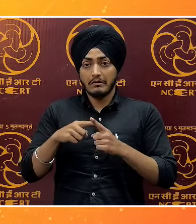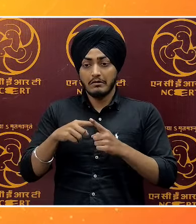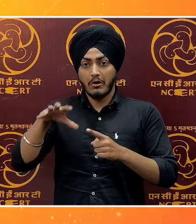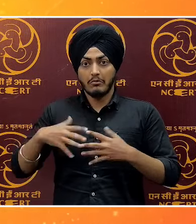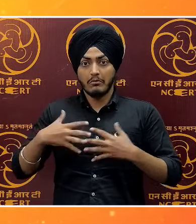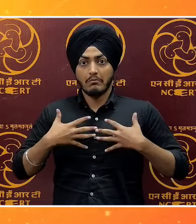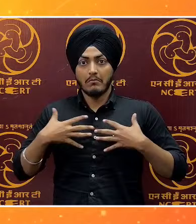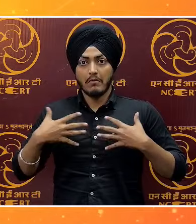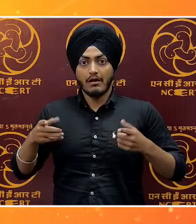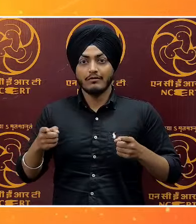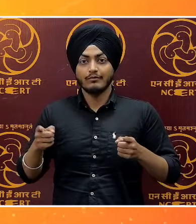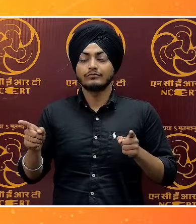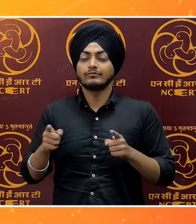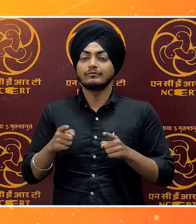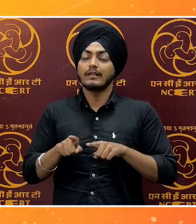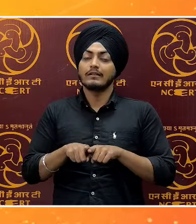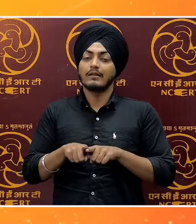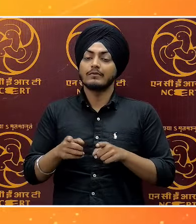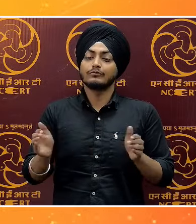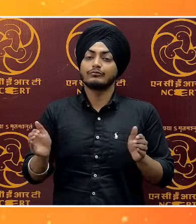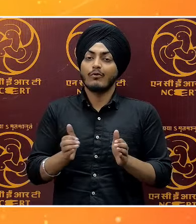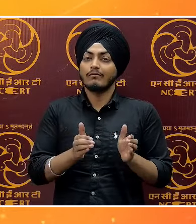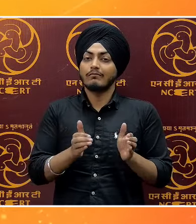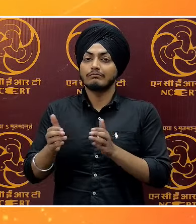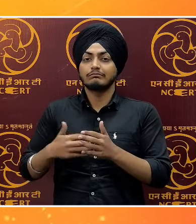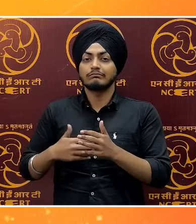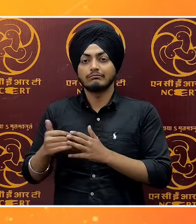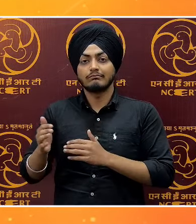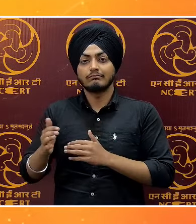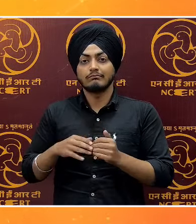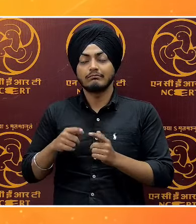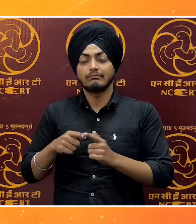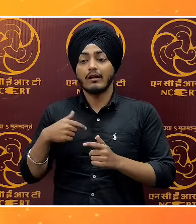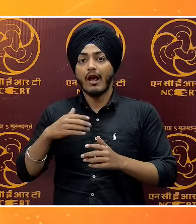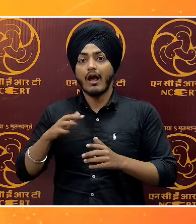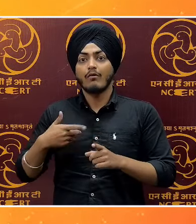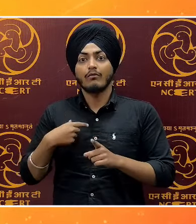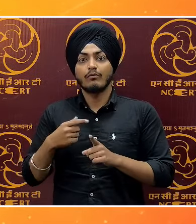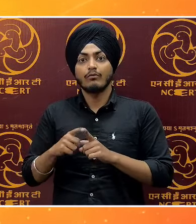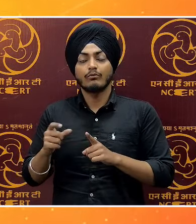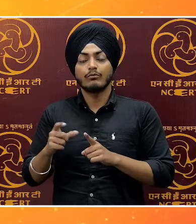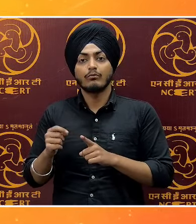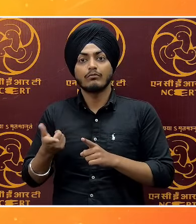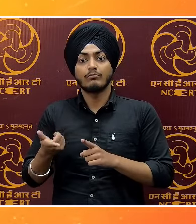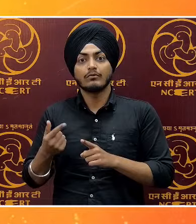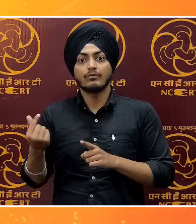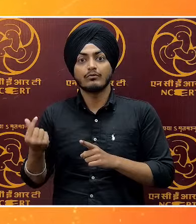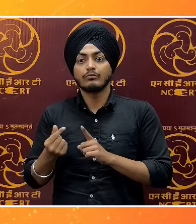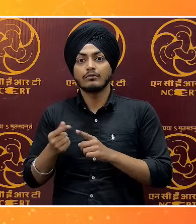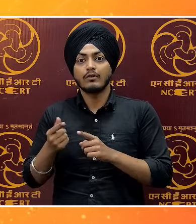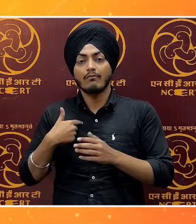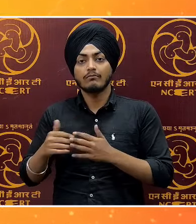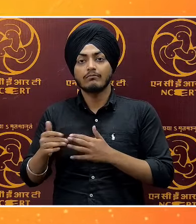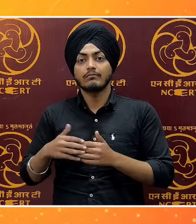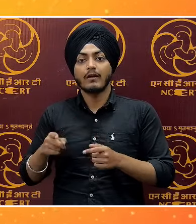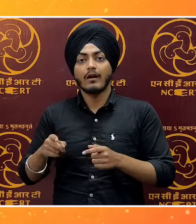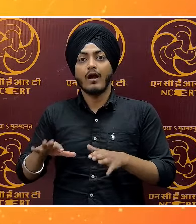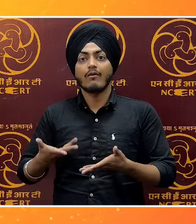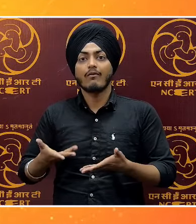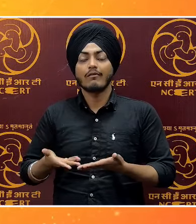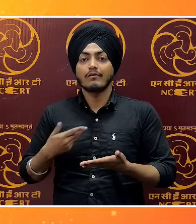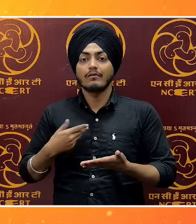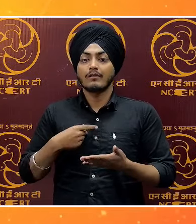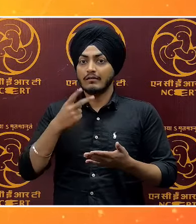It's a 3D model basically, and we have made it with the use of recycled and reusable things. Wow. You